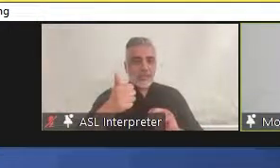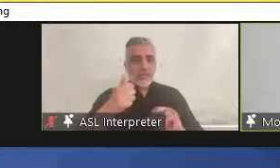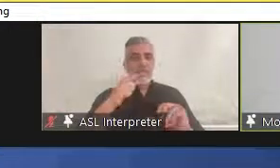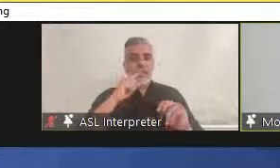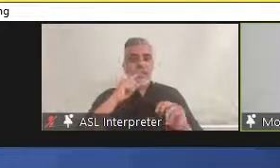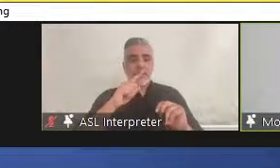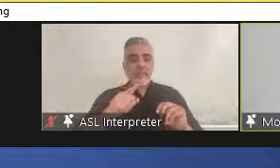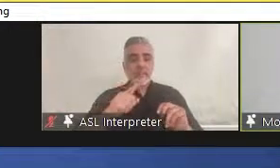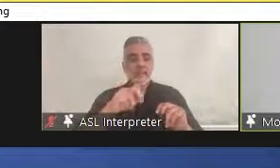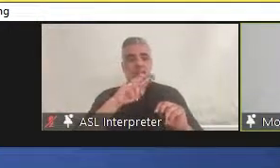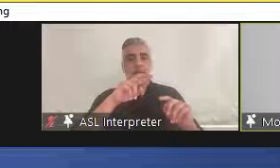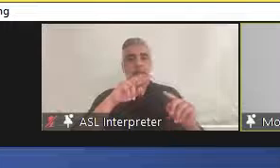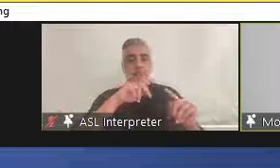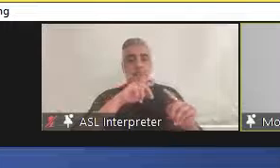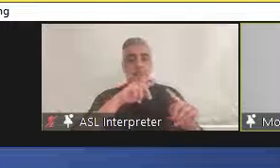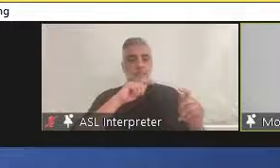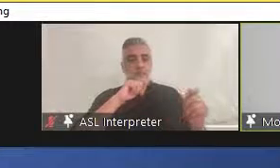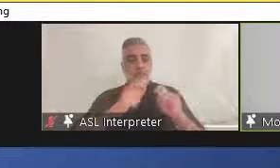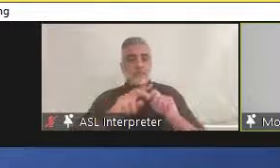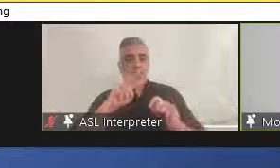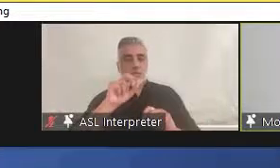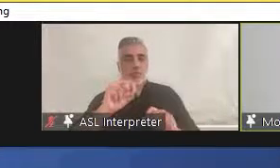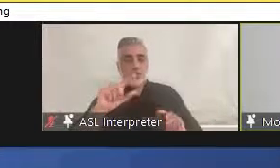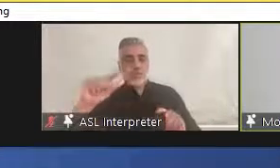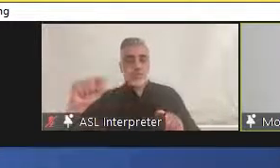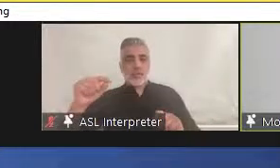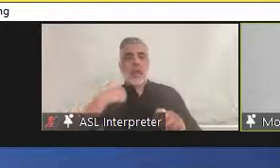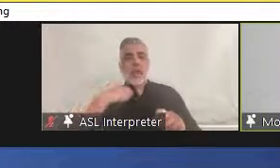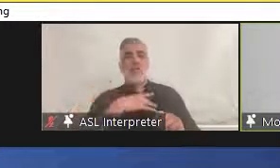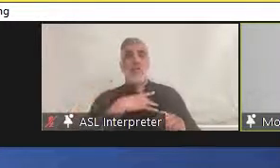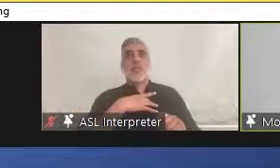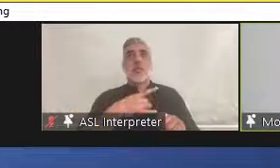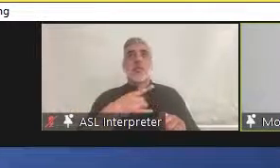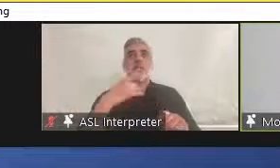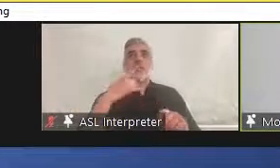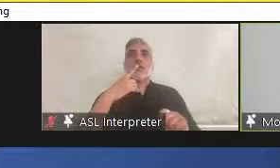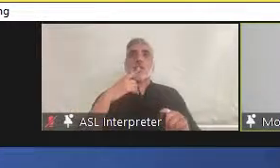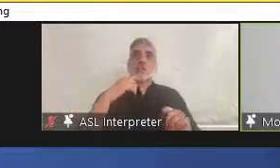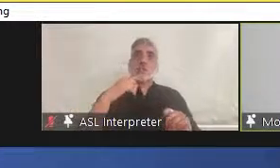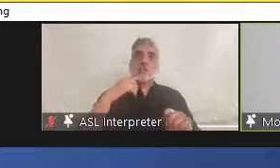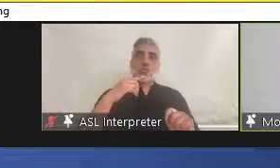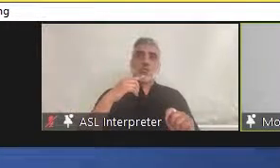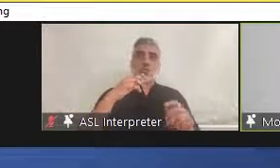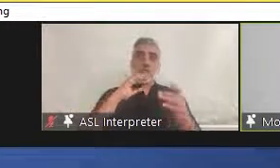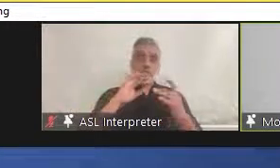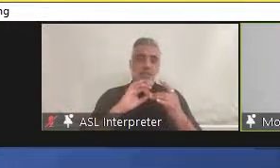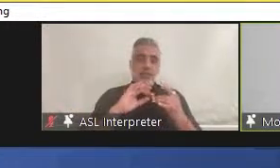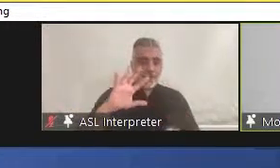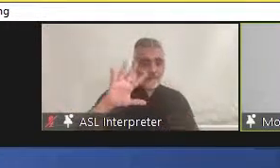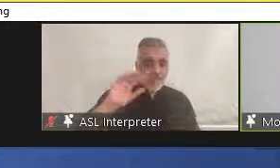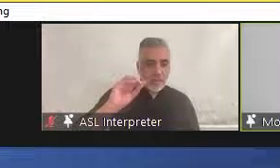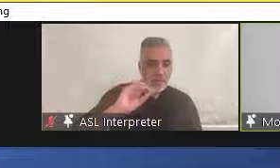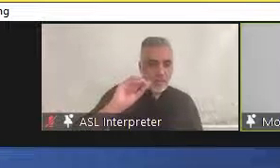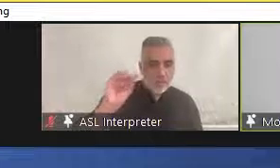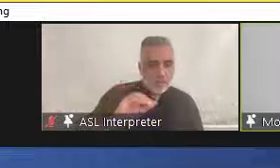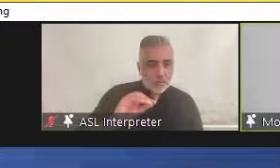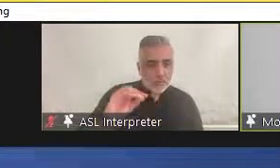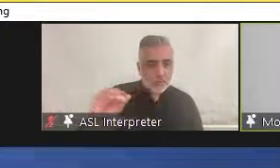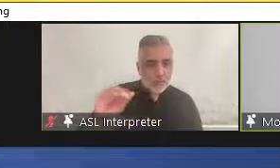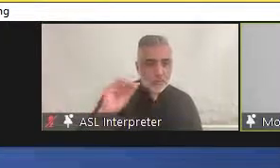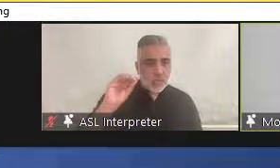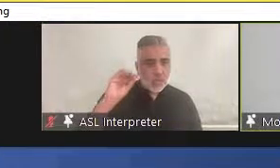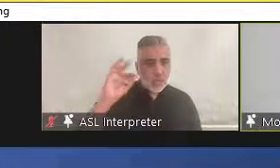in 2020. And I would like to say that you can see 5% of